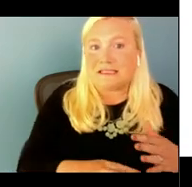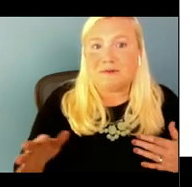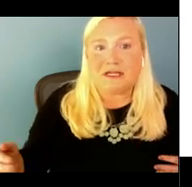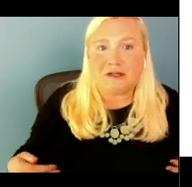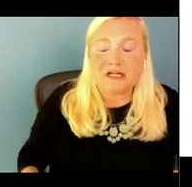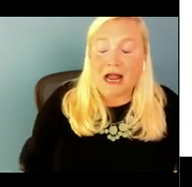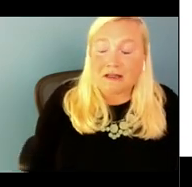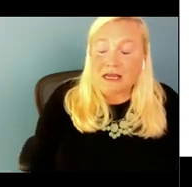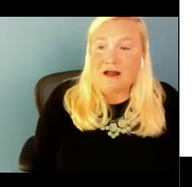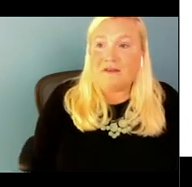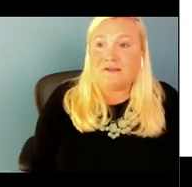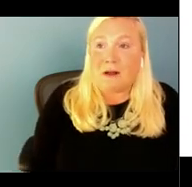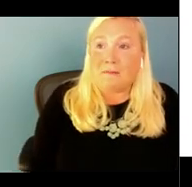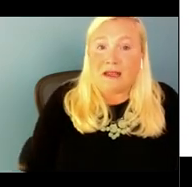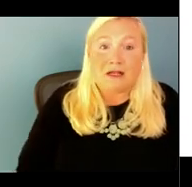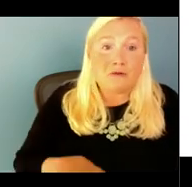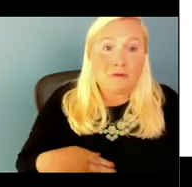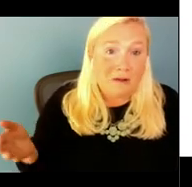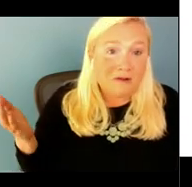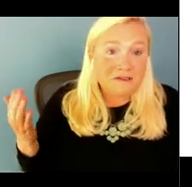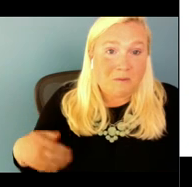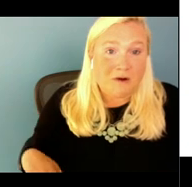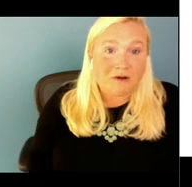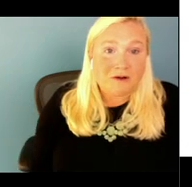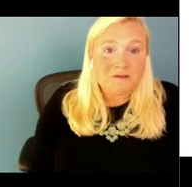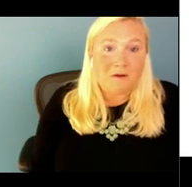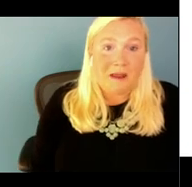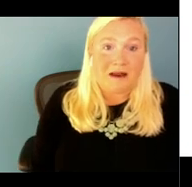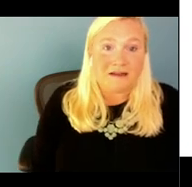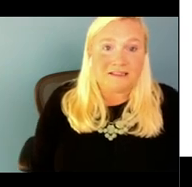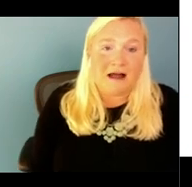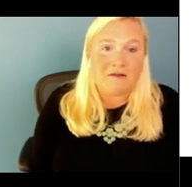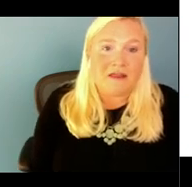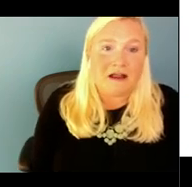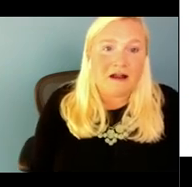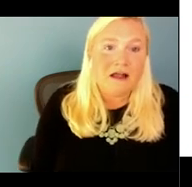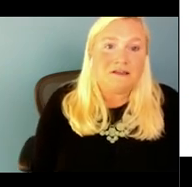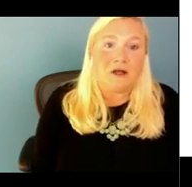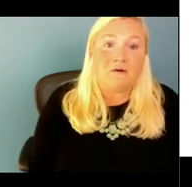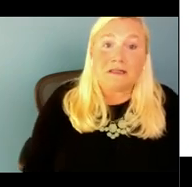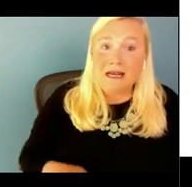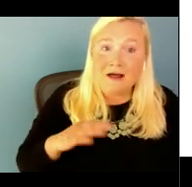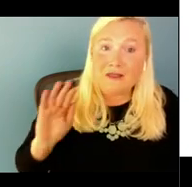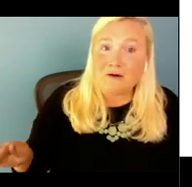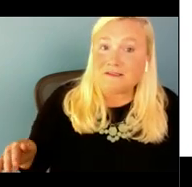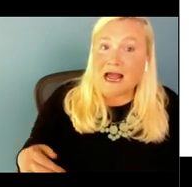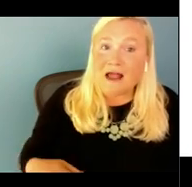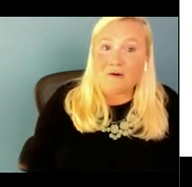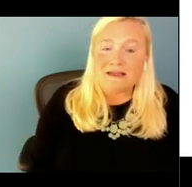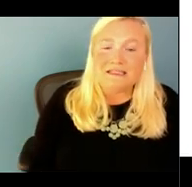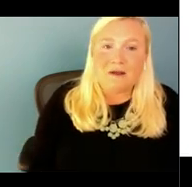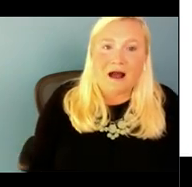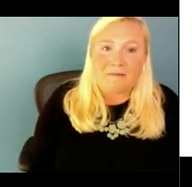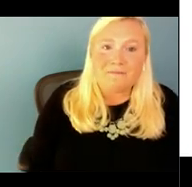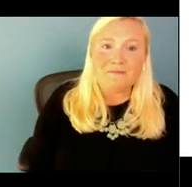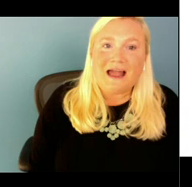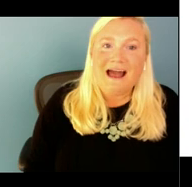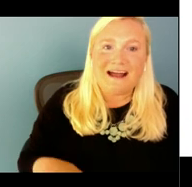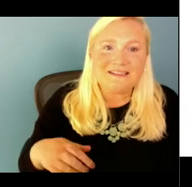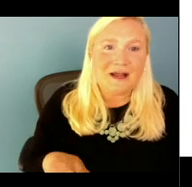with this particular child. There's incredible support groups for parents out there. So lean on those. I